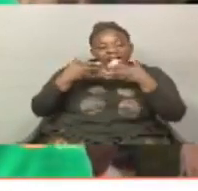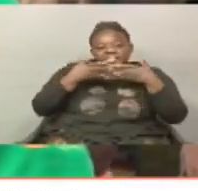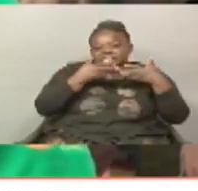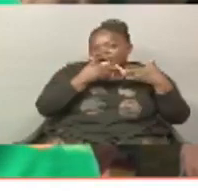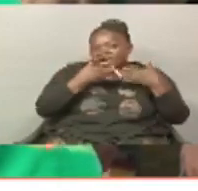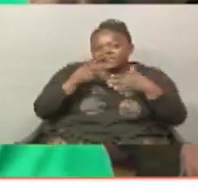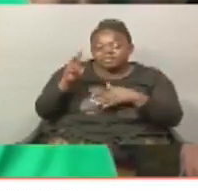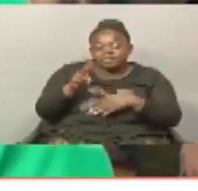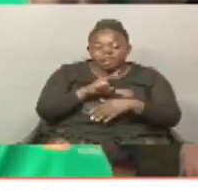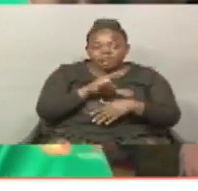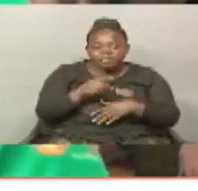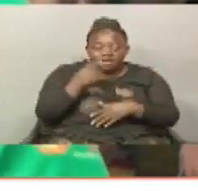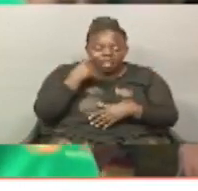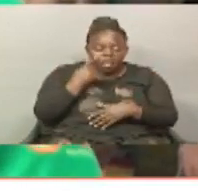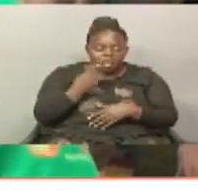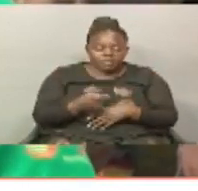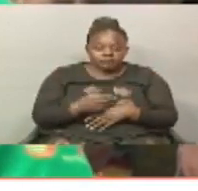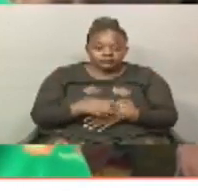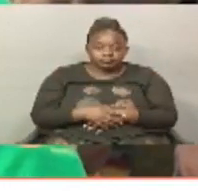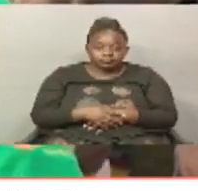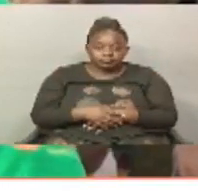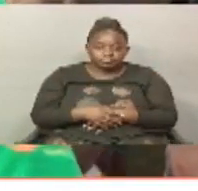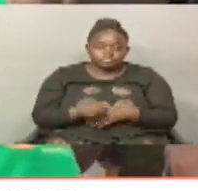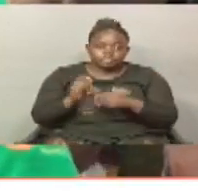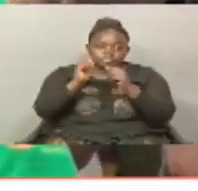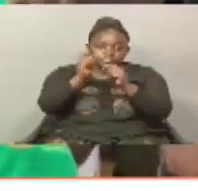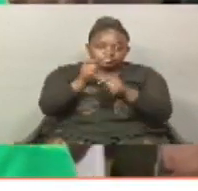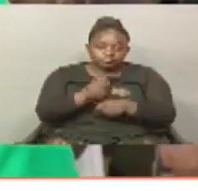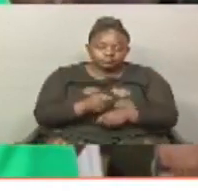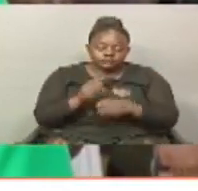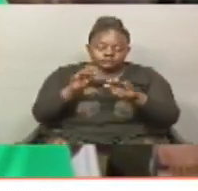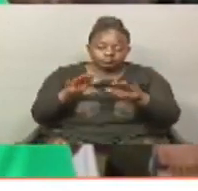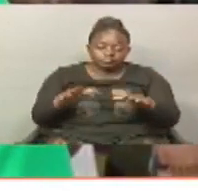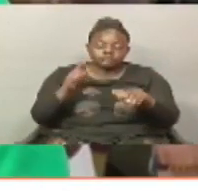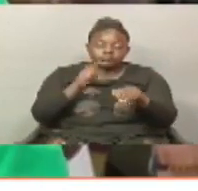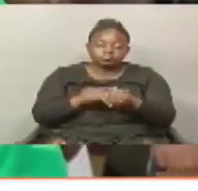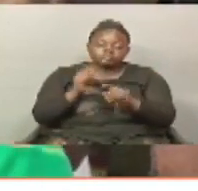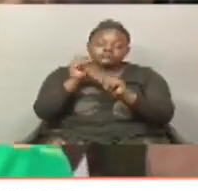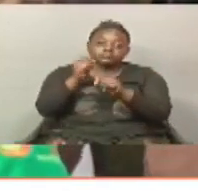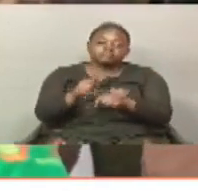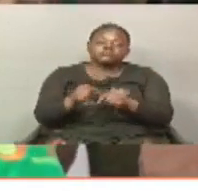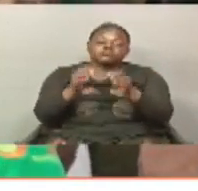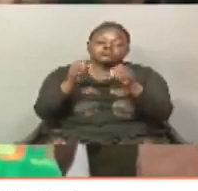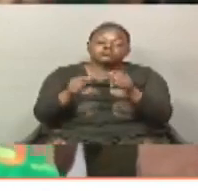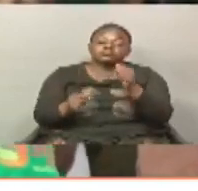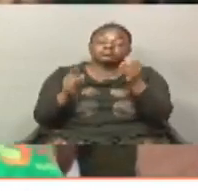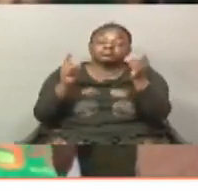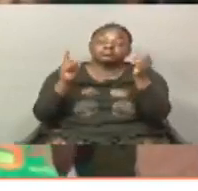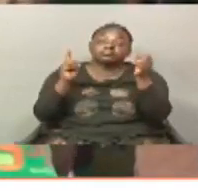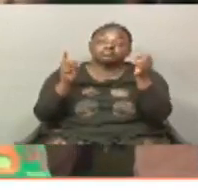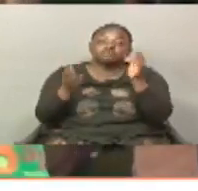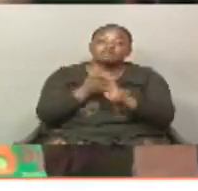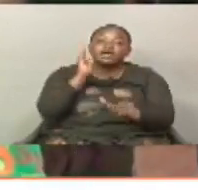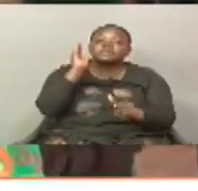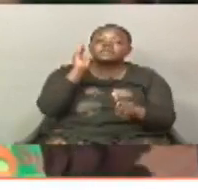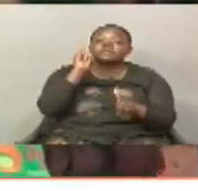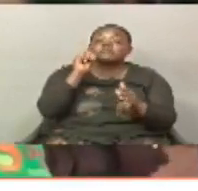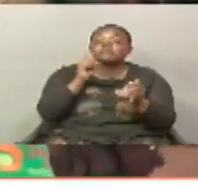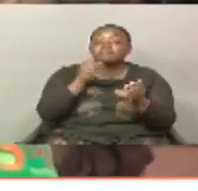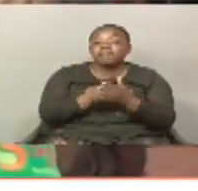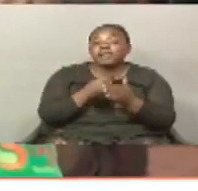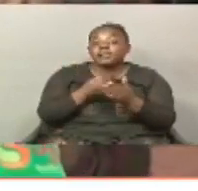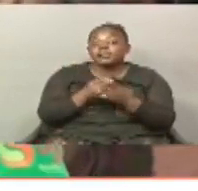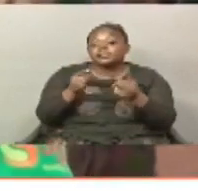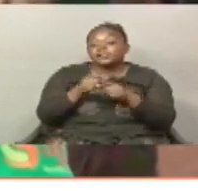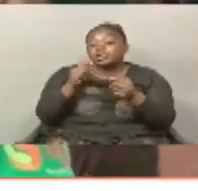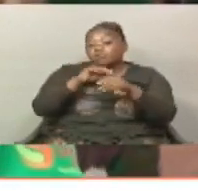nga bumanyi nti kati abalimi buno bwe budde bwe tulina okulimira ebintu ebituwa ssente amangu ne twenogera ku nsimbi ate nitusobola